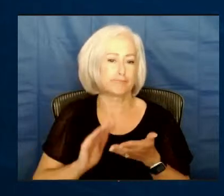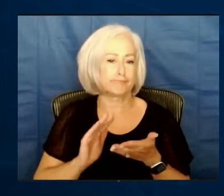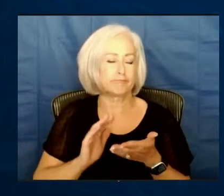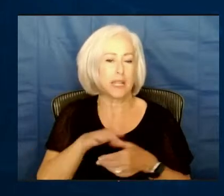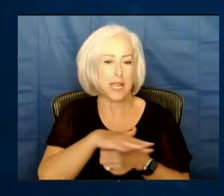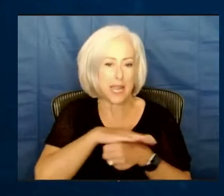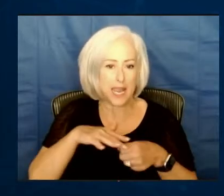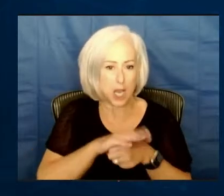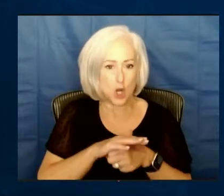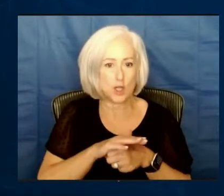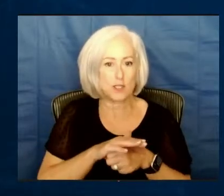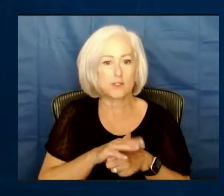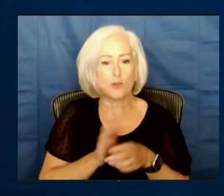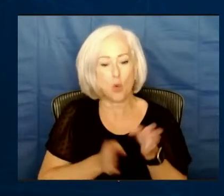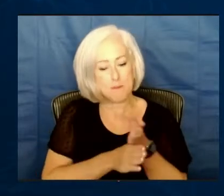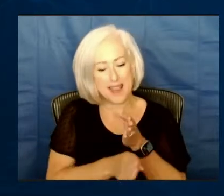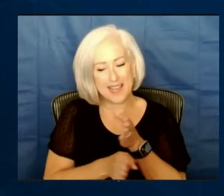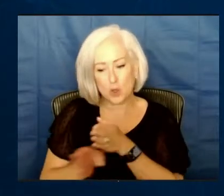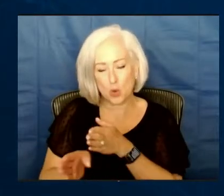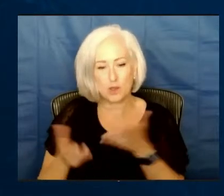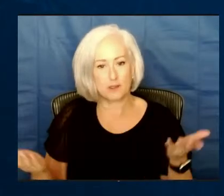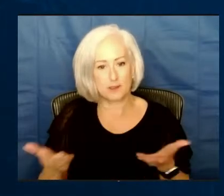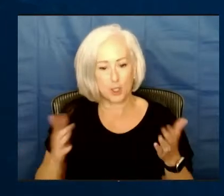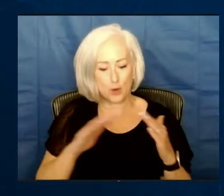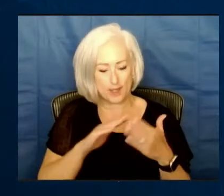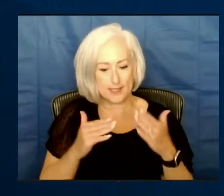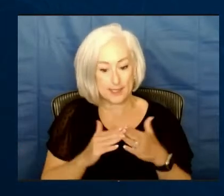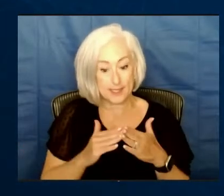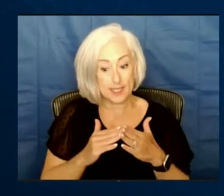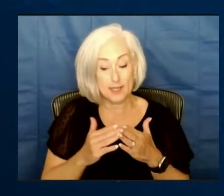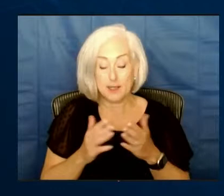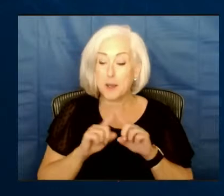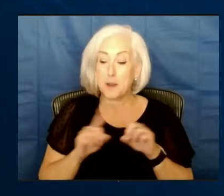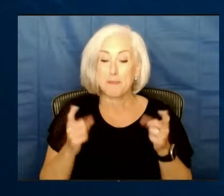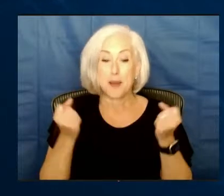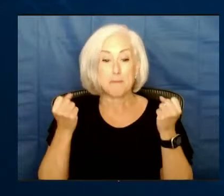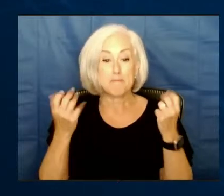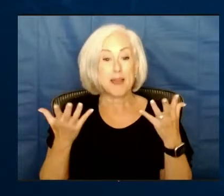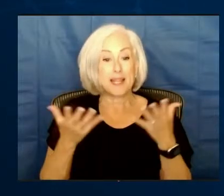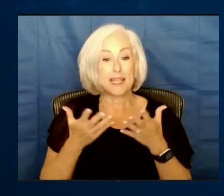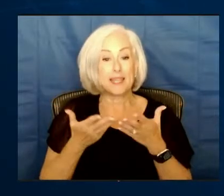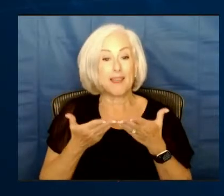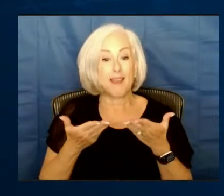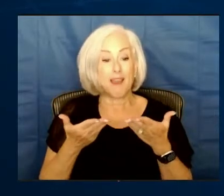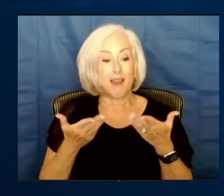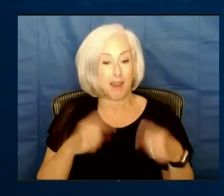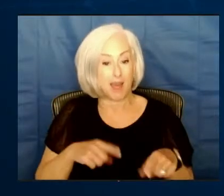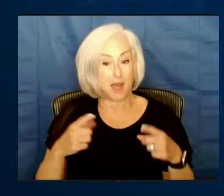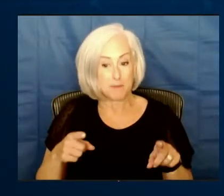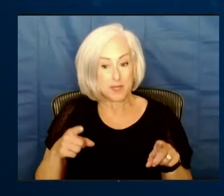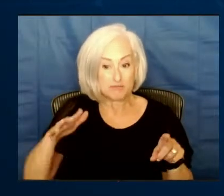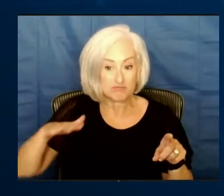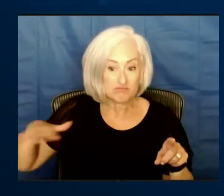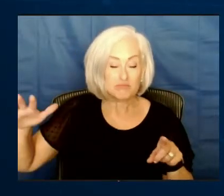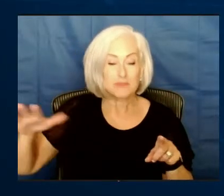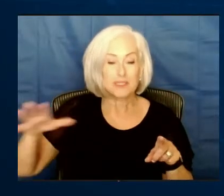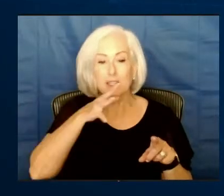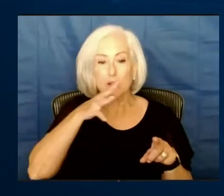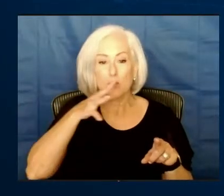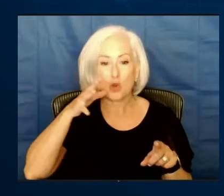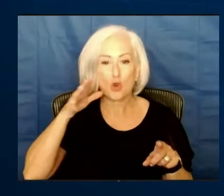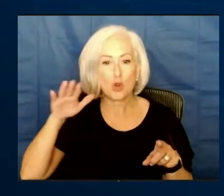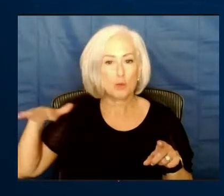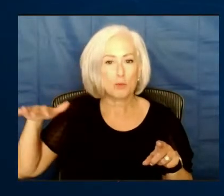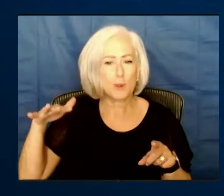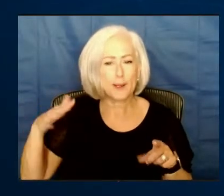city, but much of that can exist in a rural community as well. Dr. Smith, talk to us a little bit about the health of rural communities. Yeah,